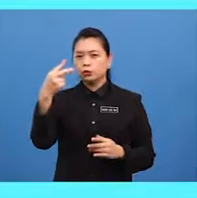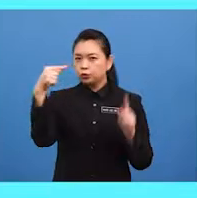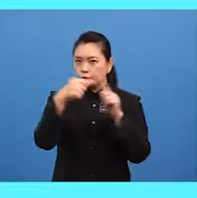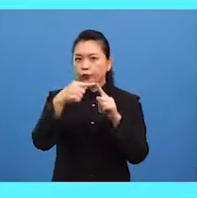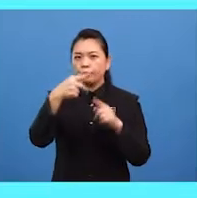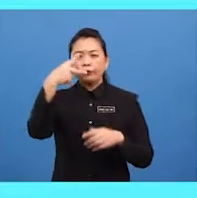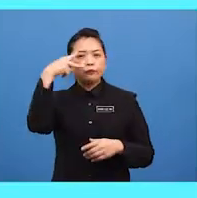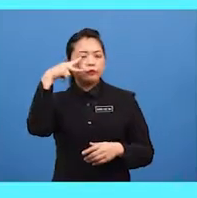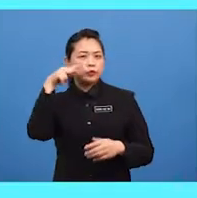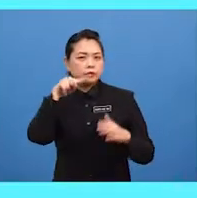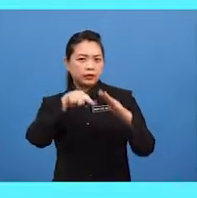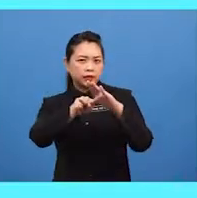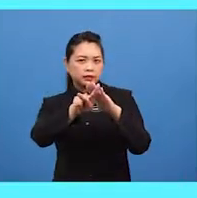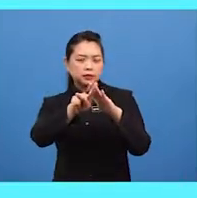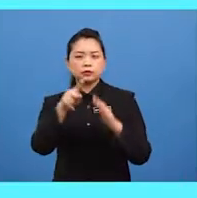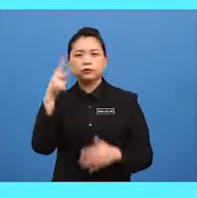picture